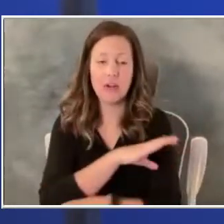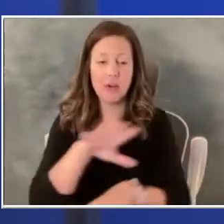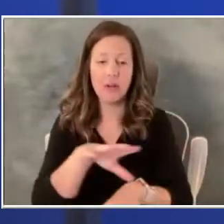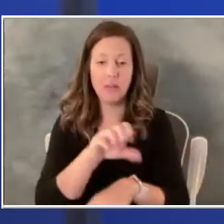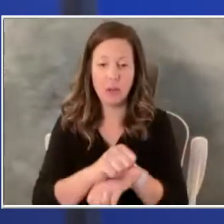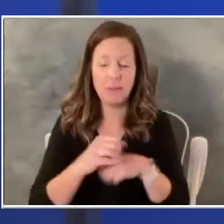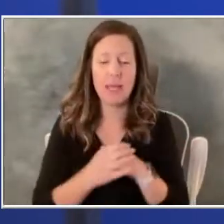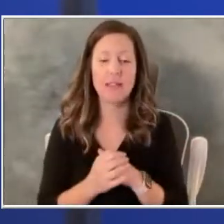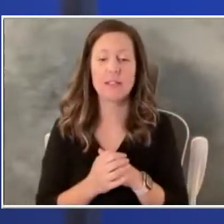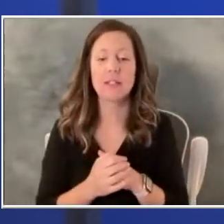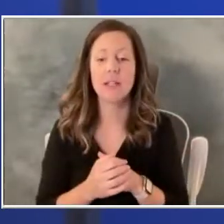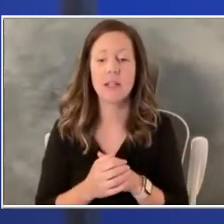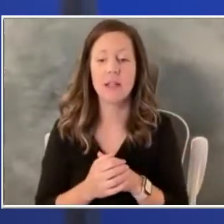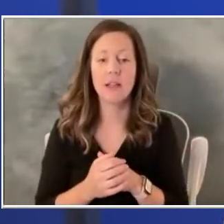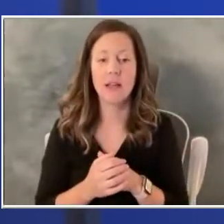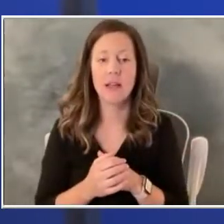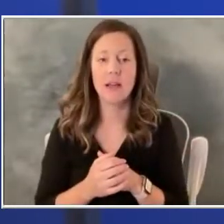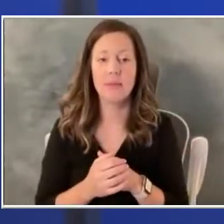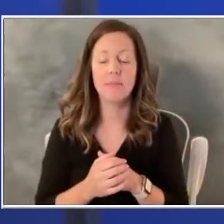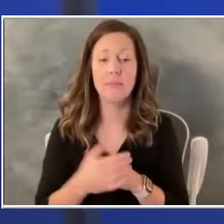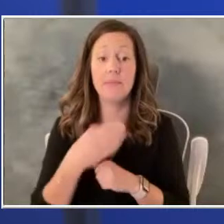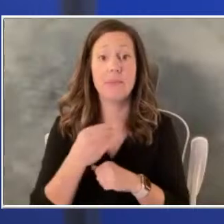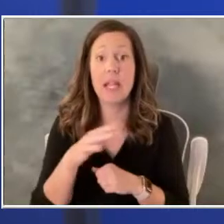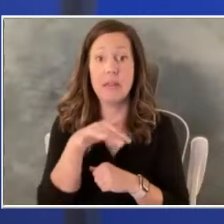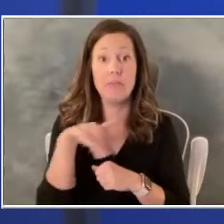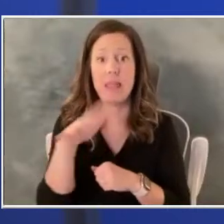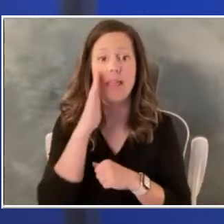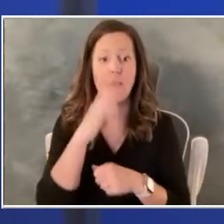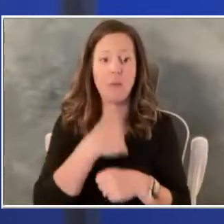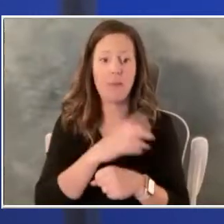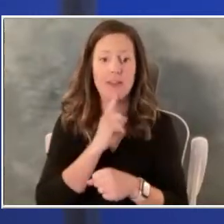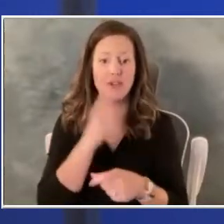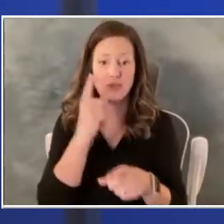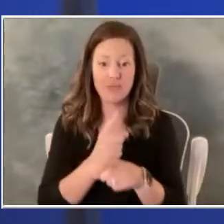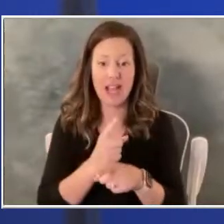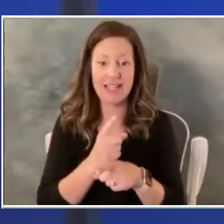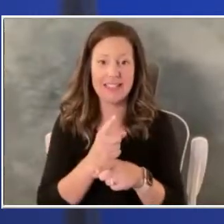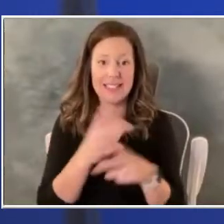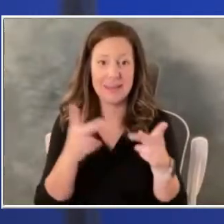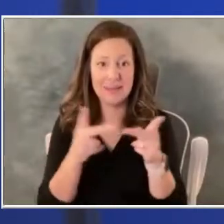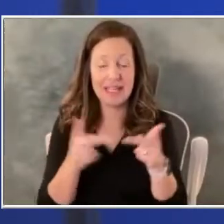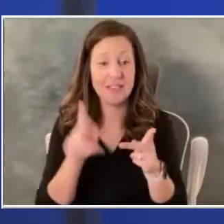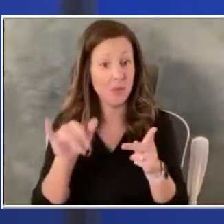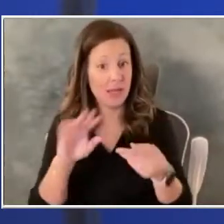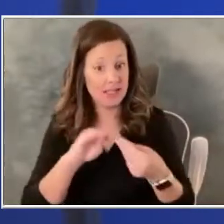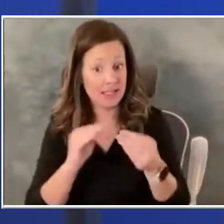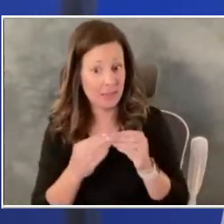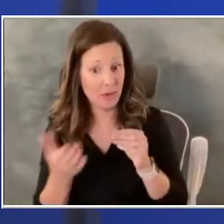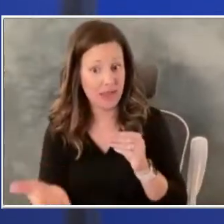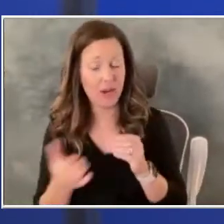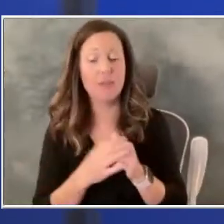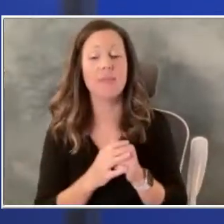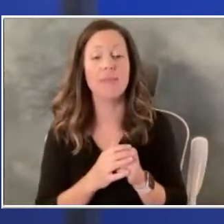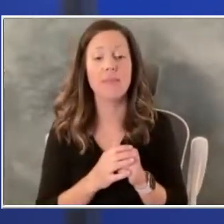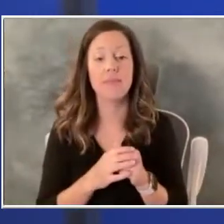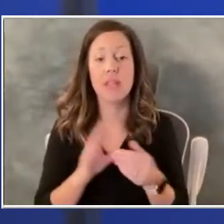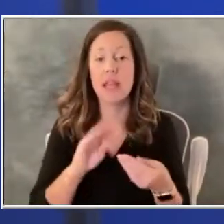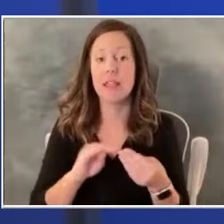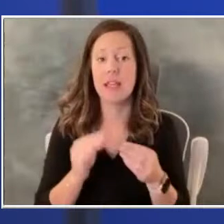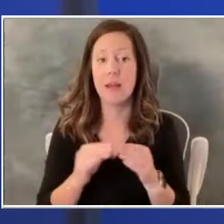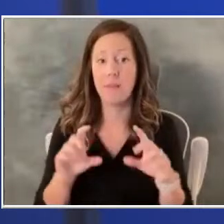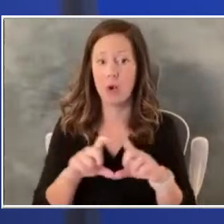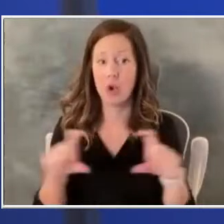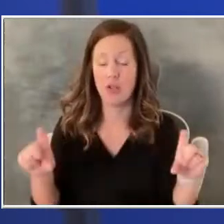you're and they will get you to the right place. So that's the number that's on your screen right now. The number that is on the screen